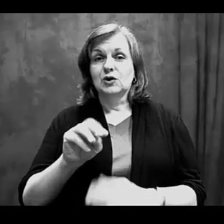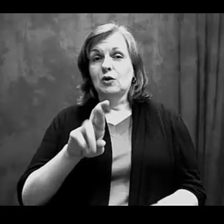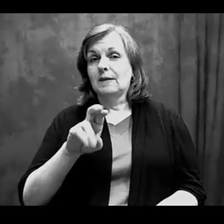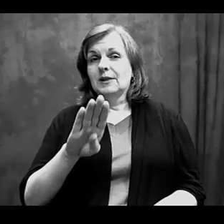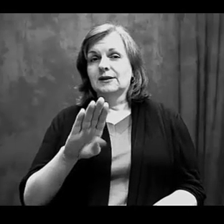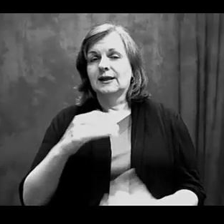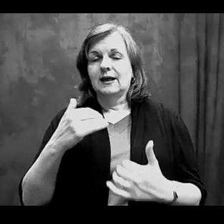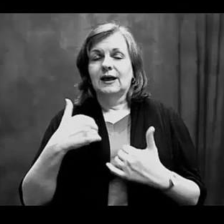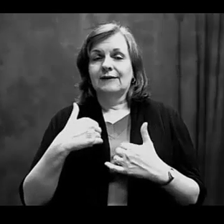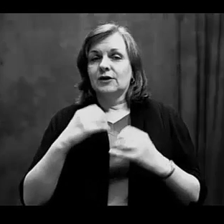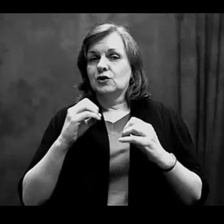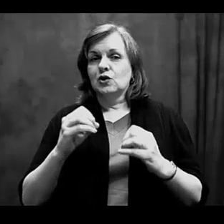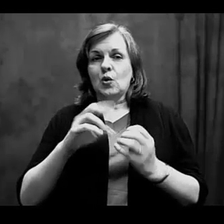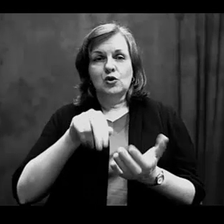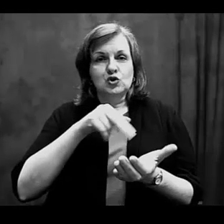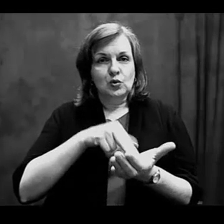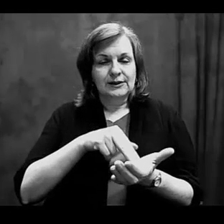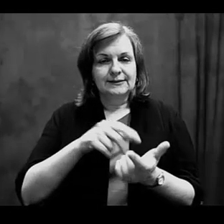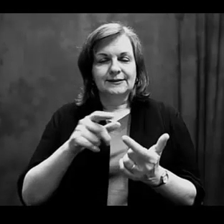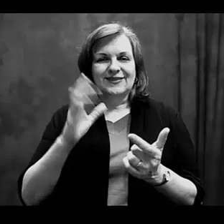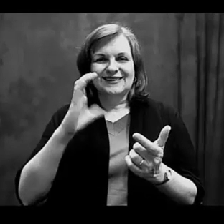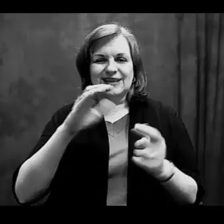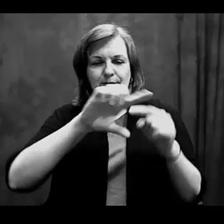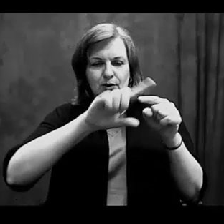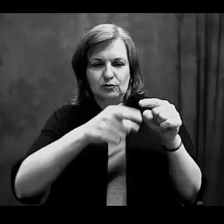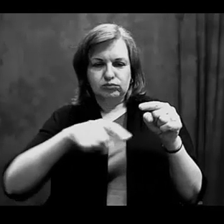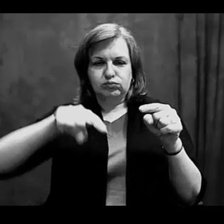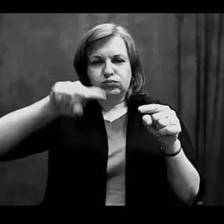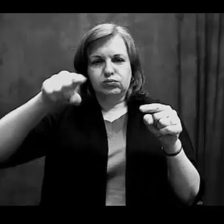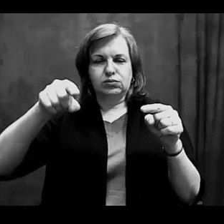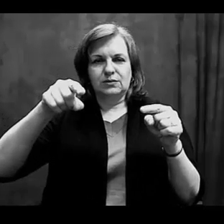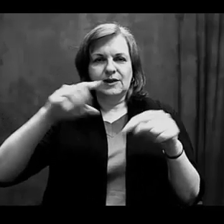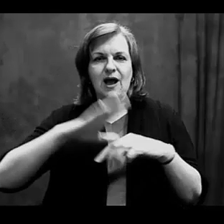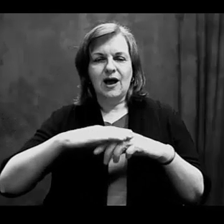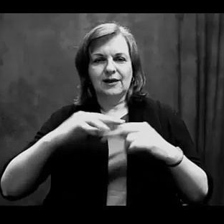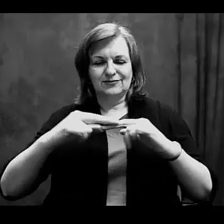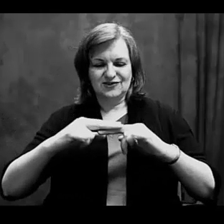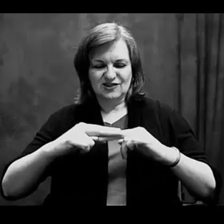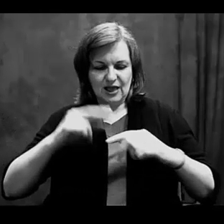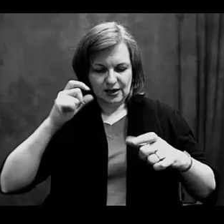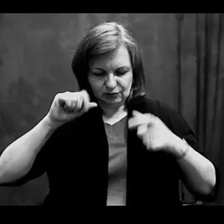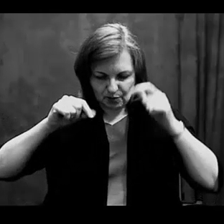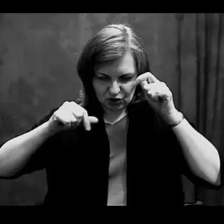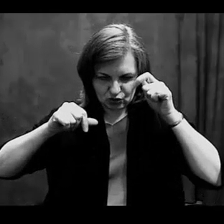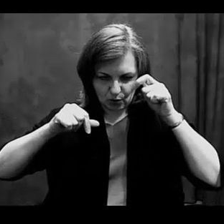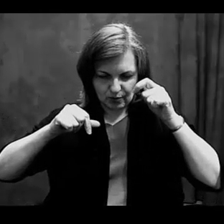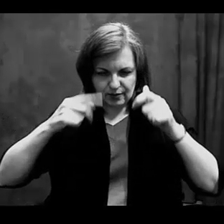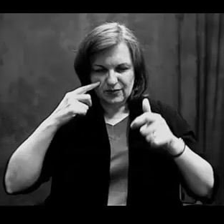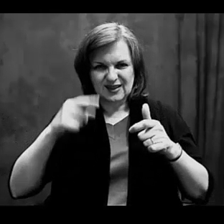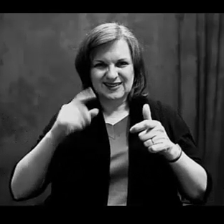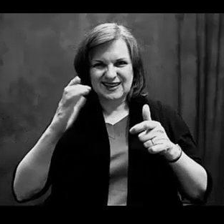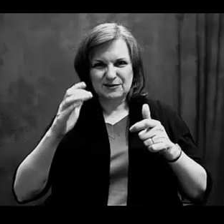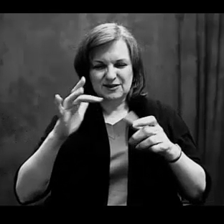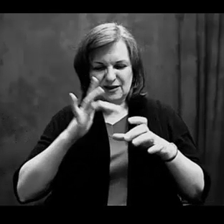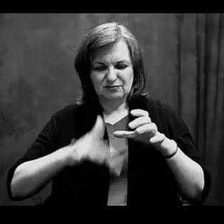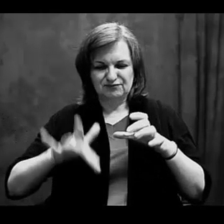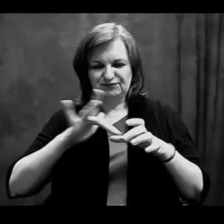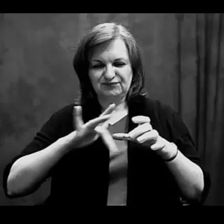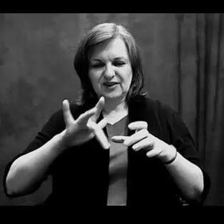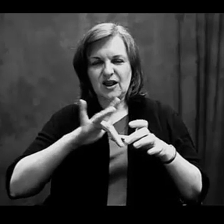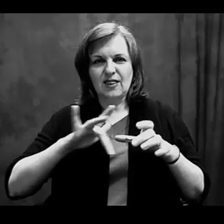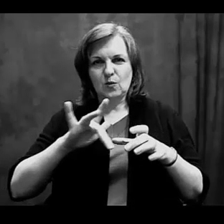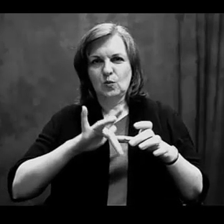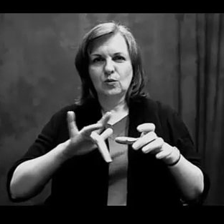So because as mature red blood cells, they lack a nucleus, they have this concave appearance. On a slide,